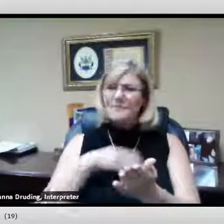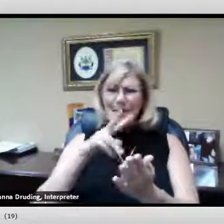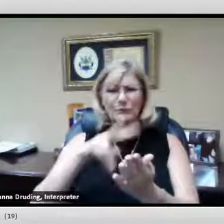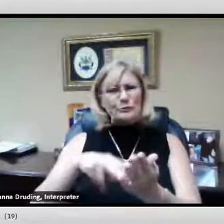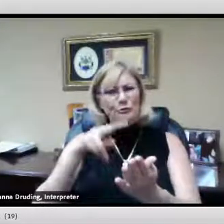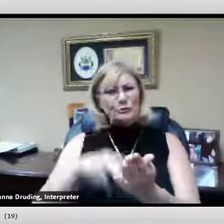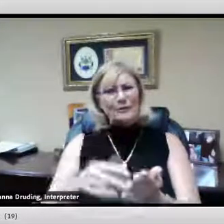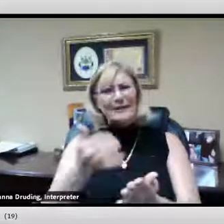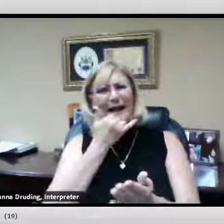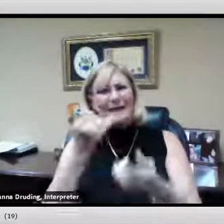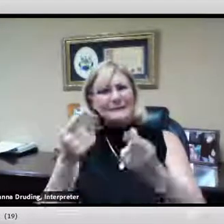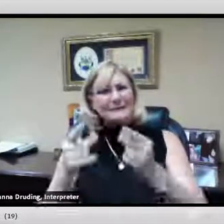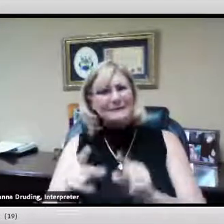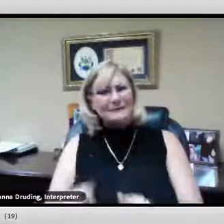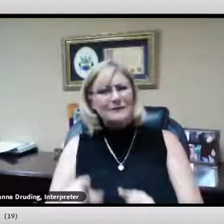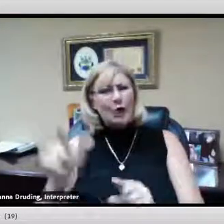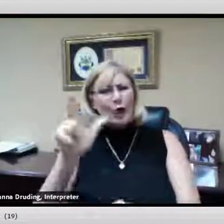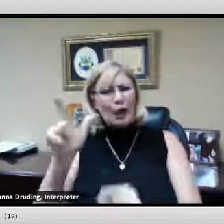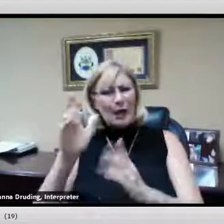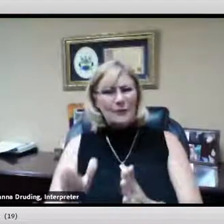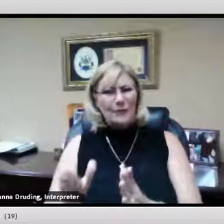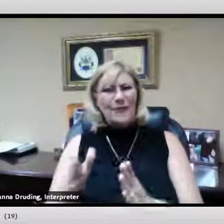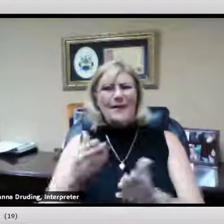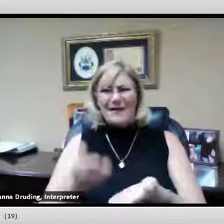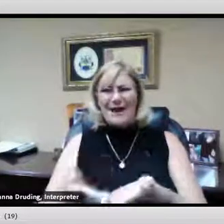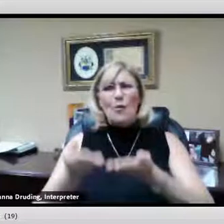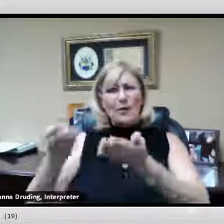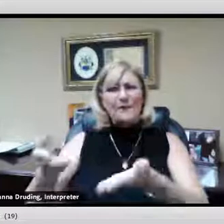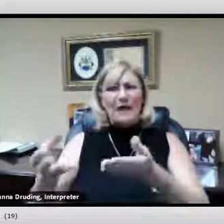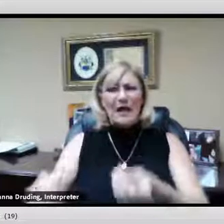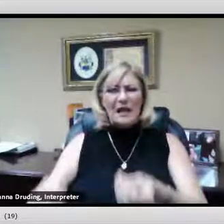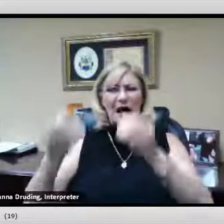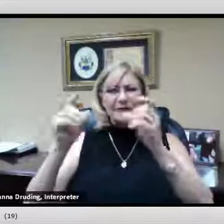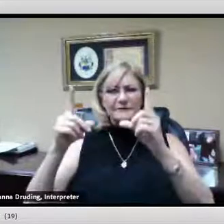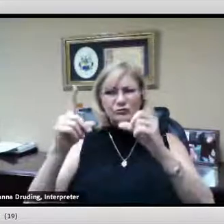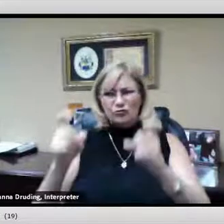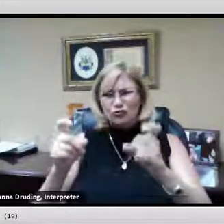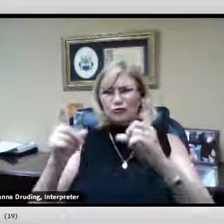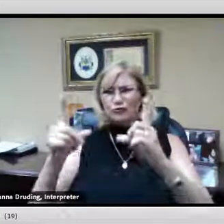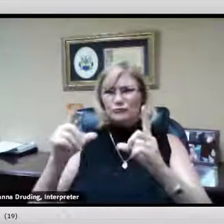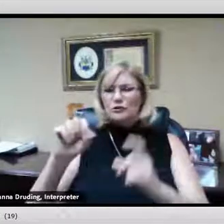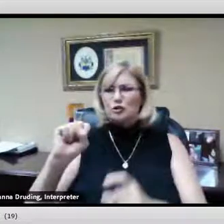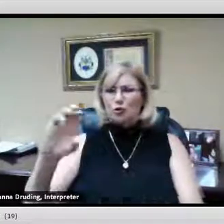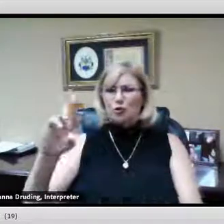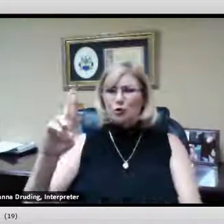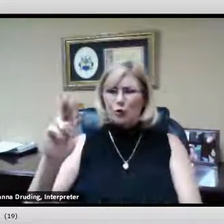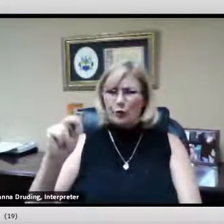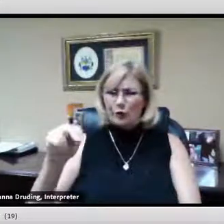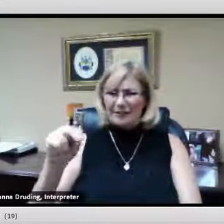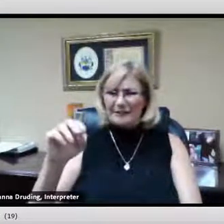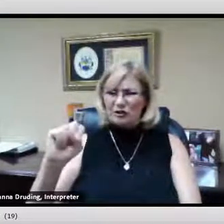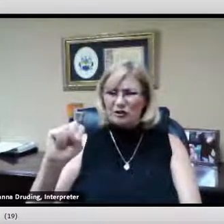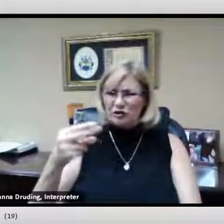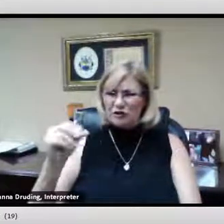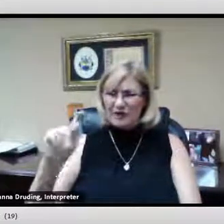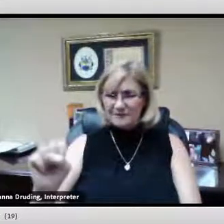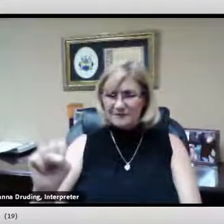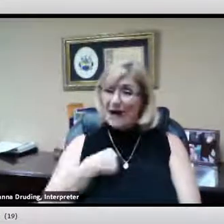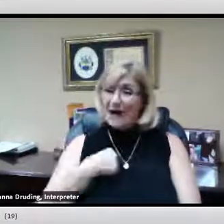Systems Librarian, they recommended a lot of screenshots for technical documentation. I recommend that as well, although I don't do